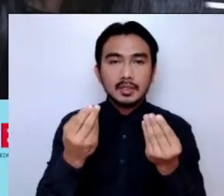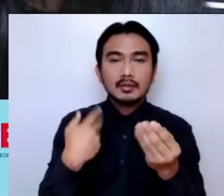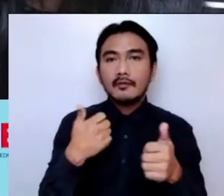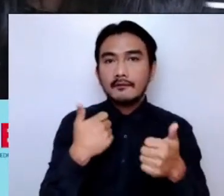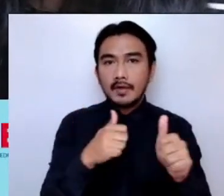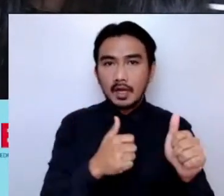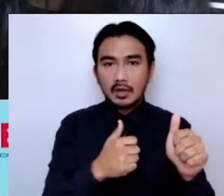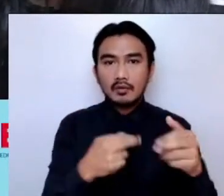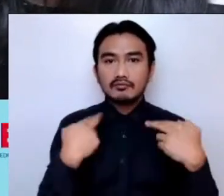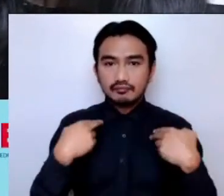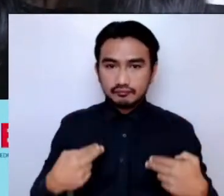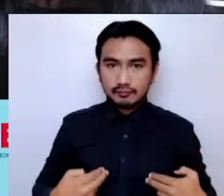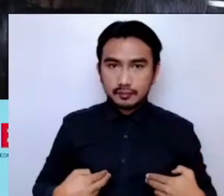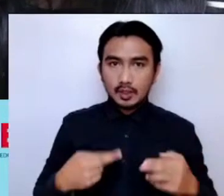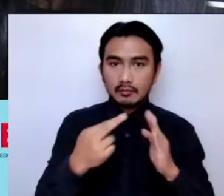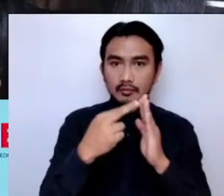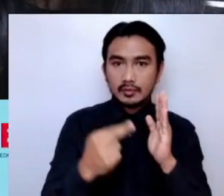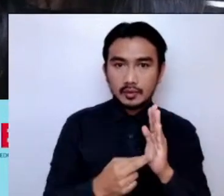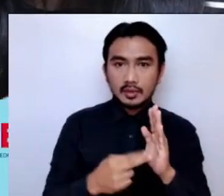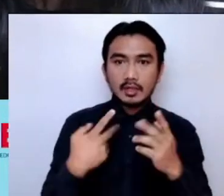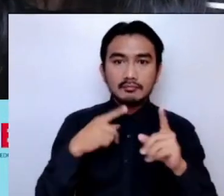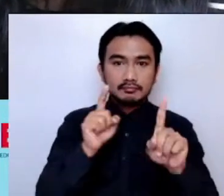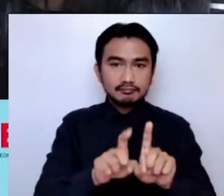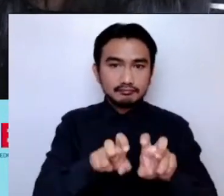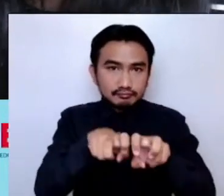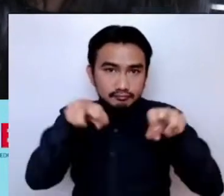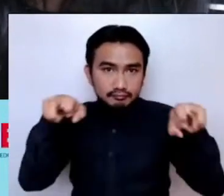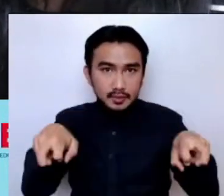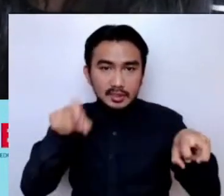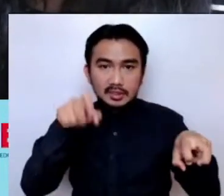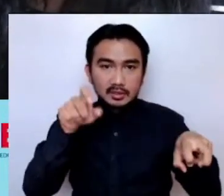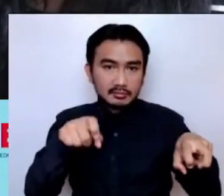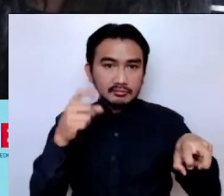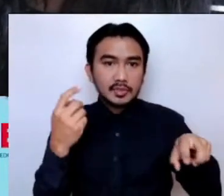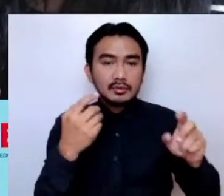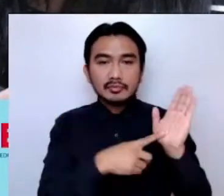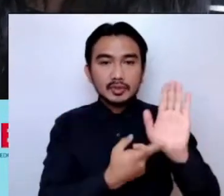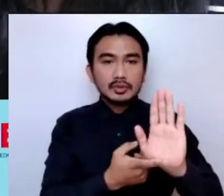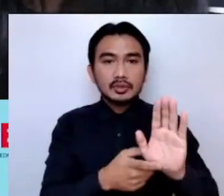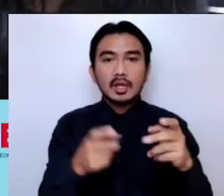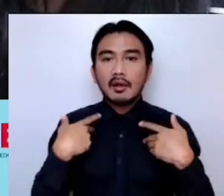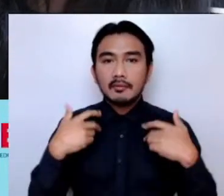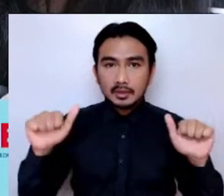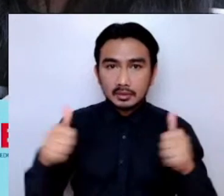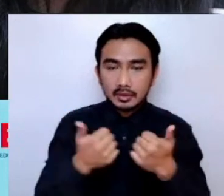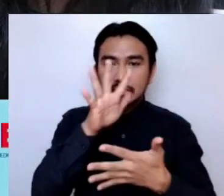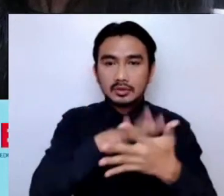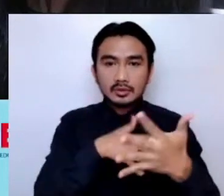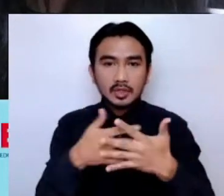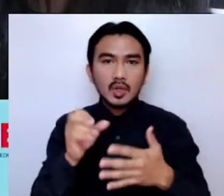distancing are strictly observed. However, as I mentioned earlier, if challenges in schedules or availability or